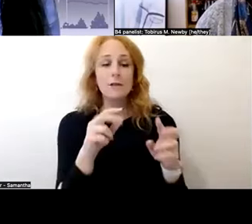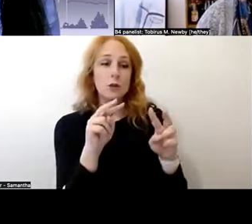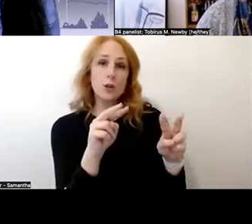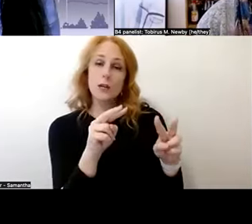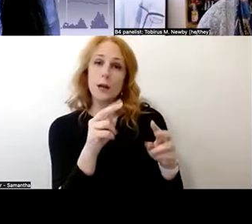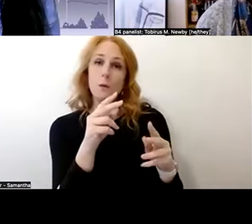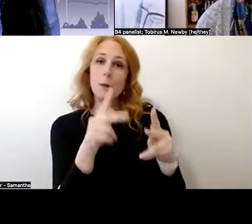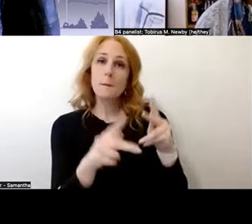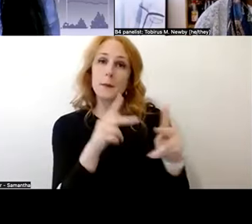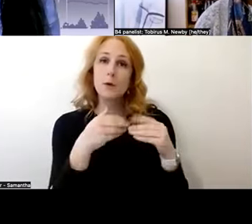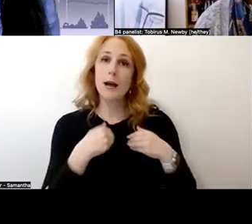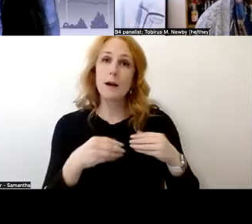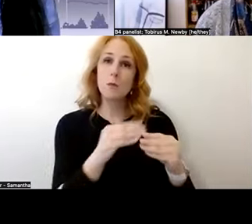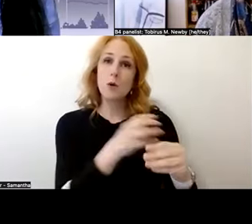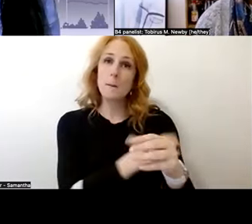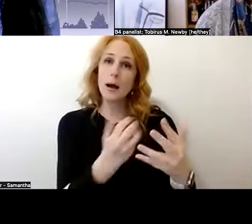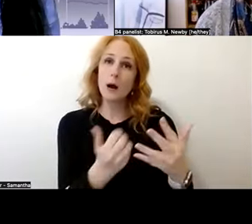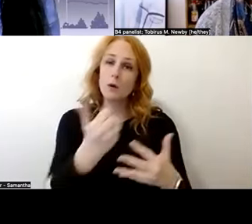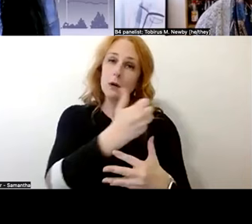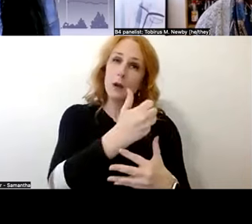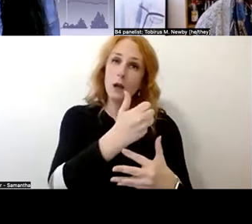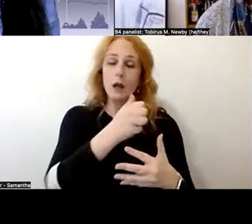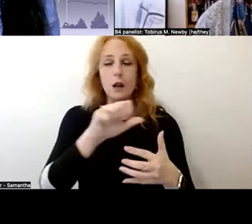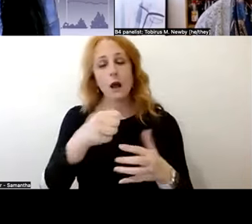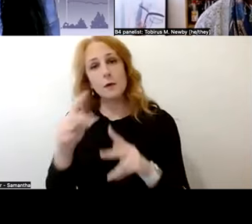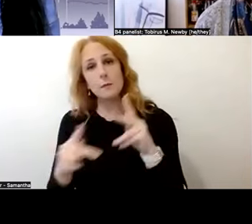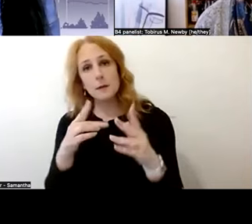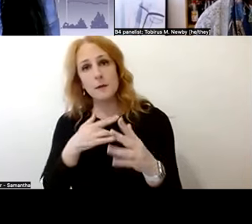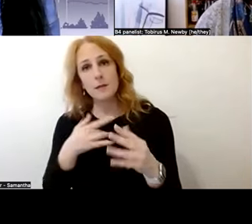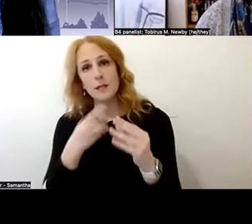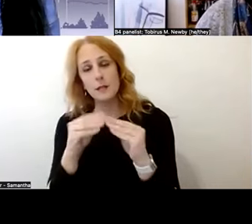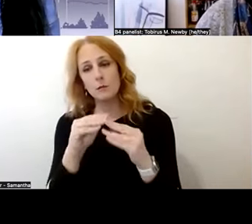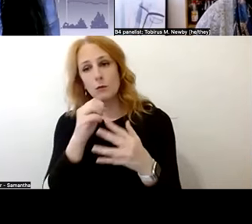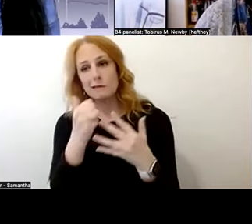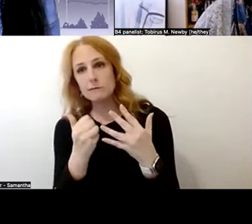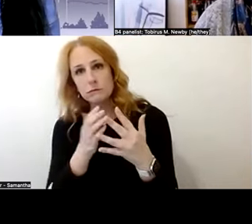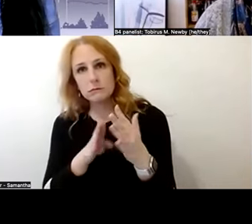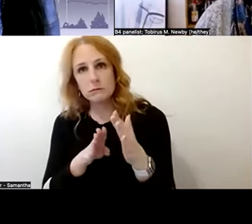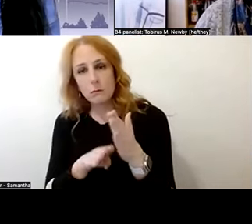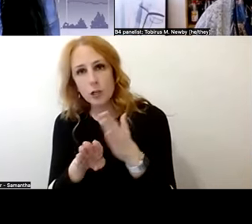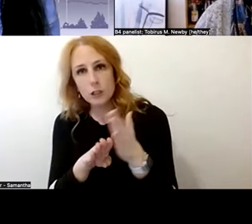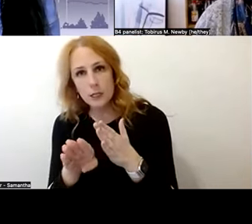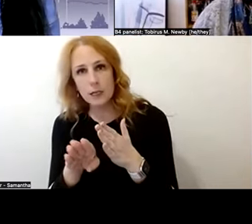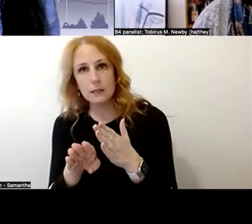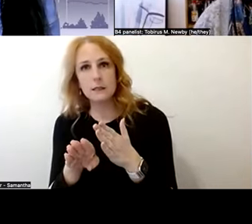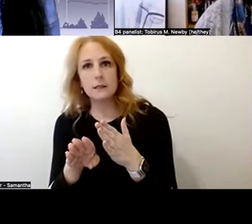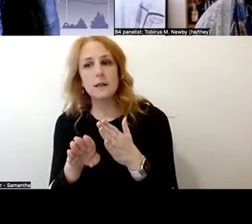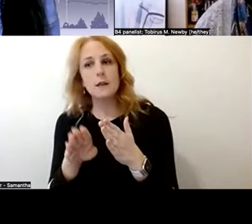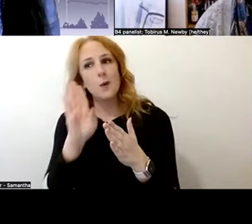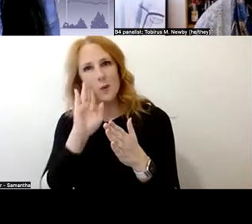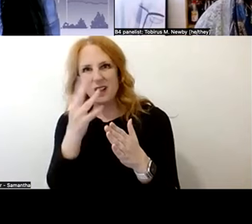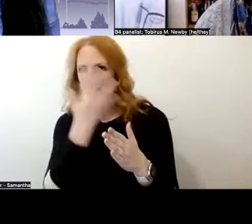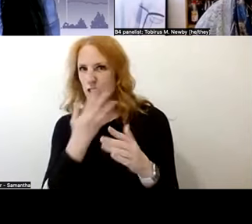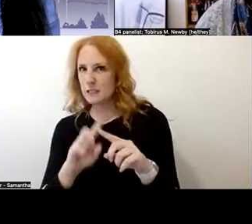mean versus those who are feeling more disenfranchised and marginalized and sidelined. And so for me, that's part